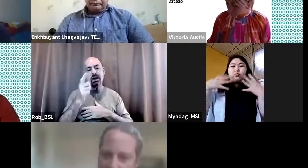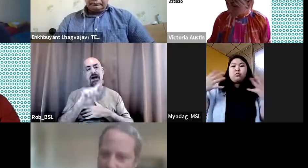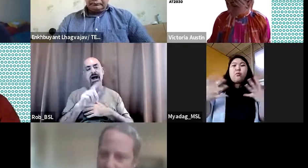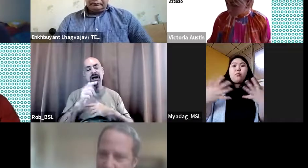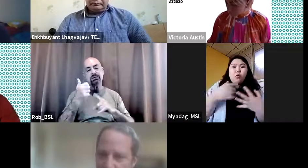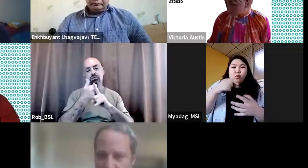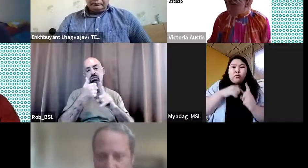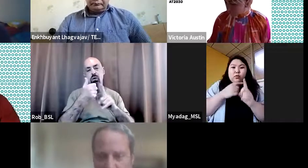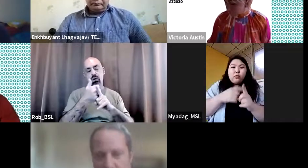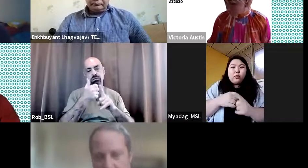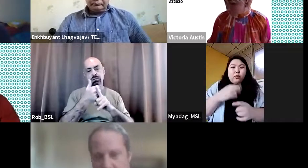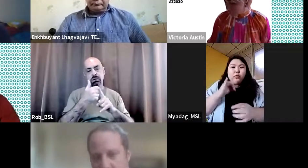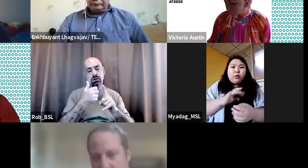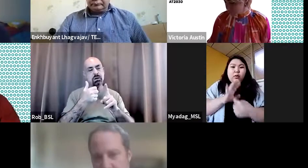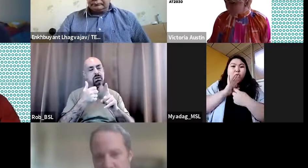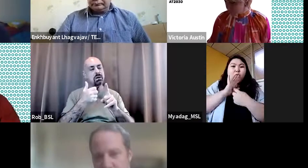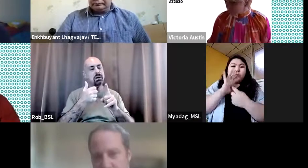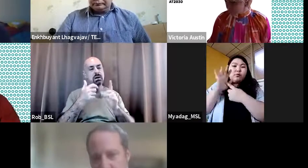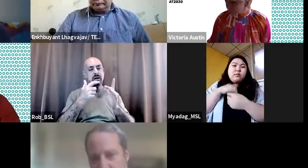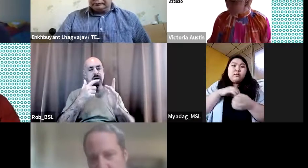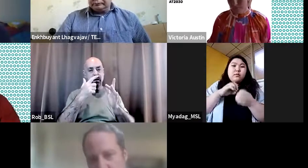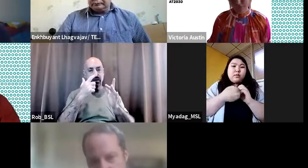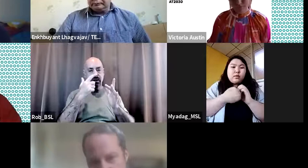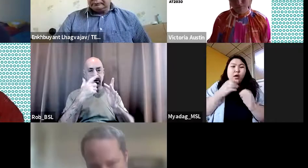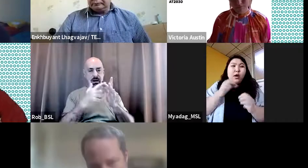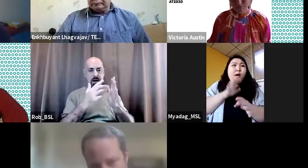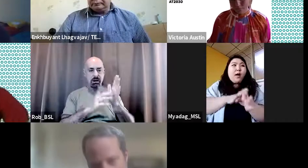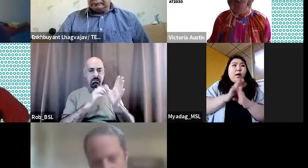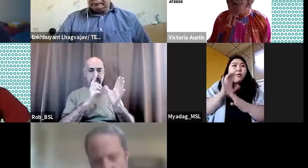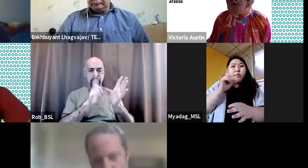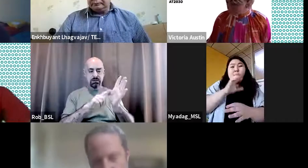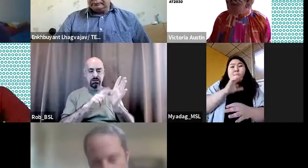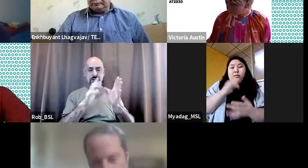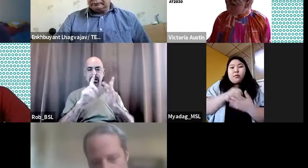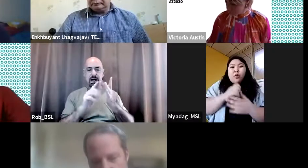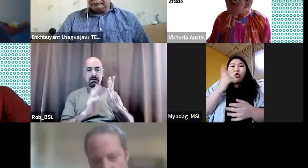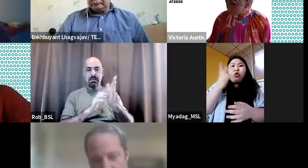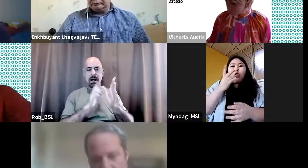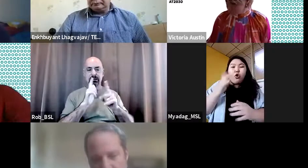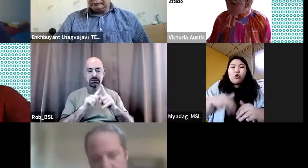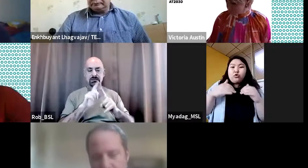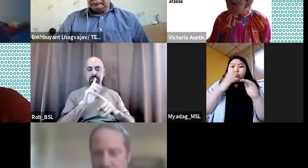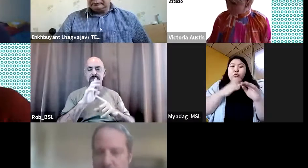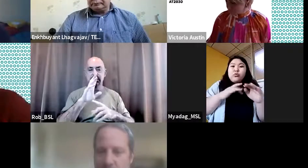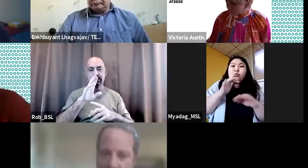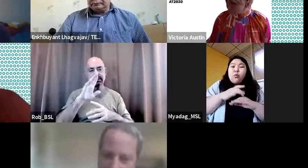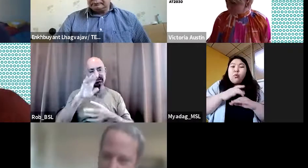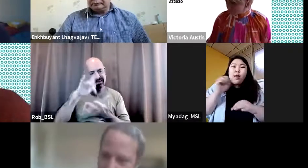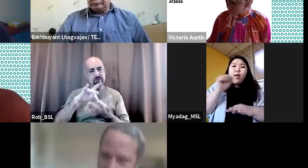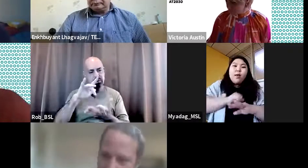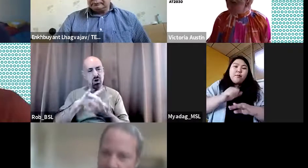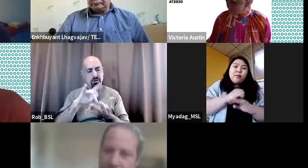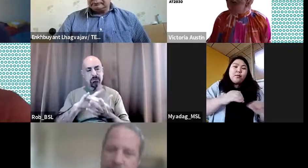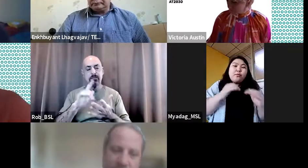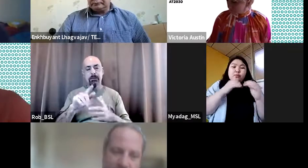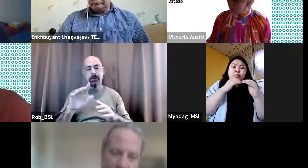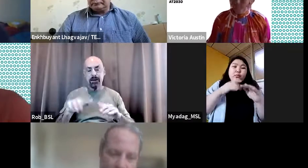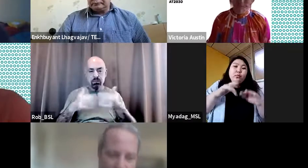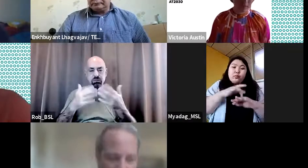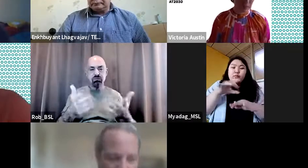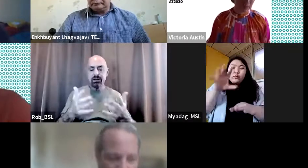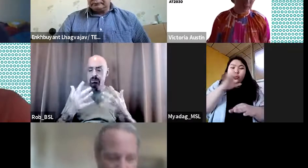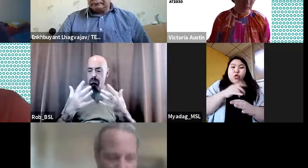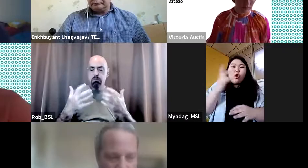development, green development of IMAG and IMAG centers. So here also we are providing public